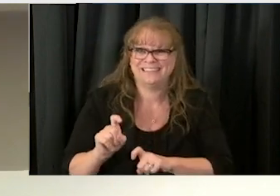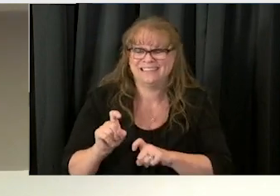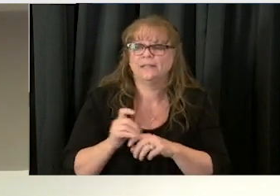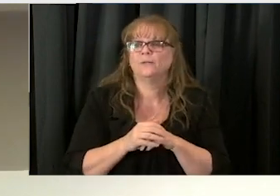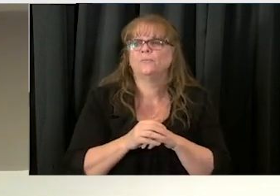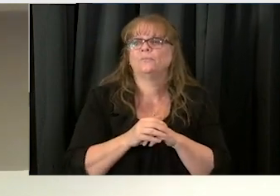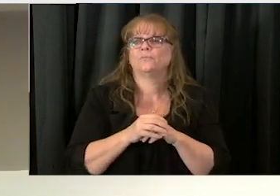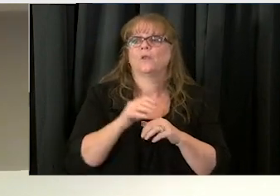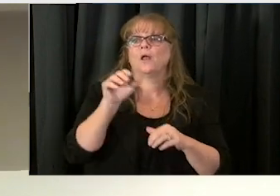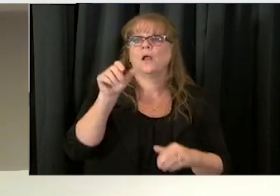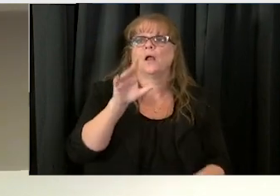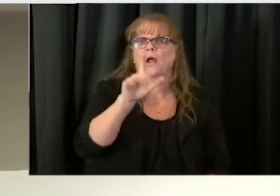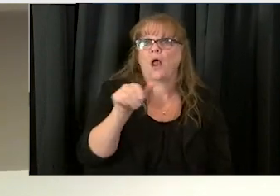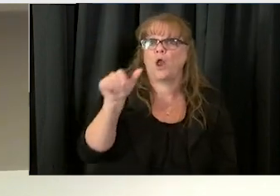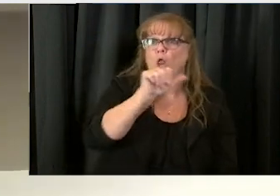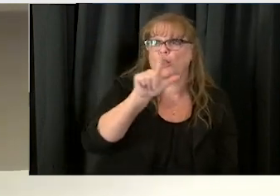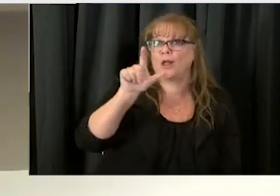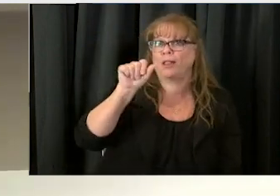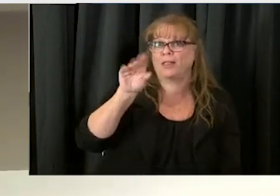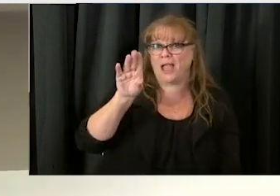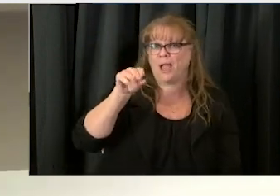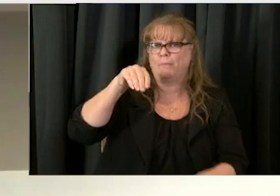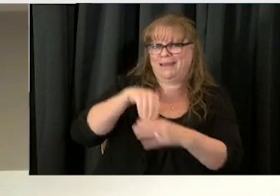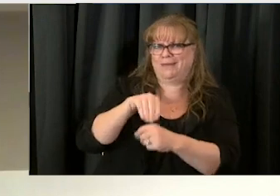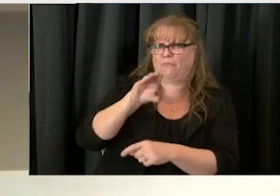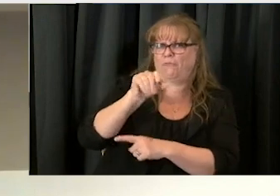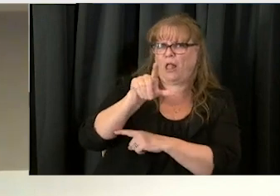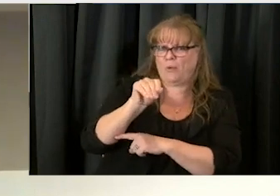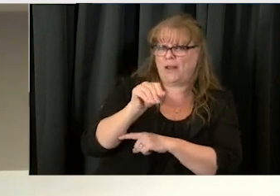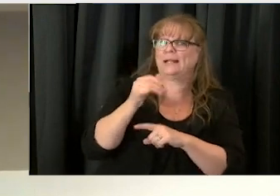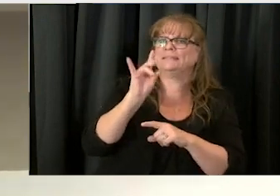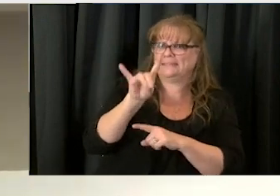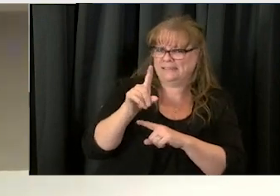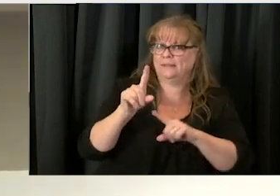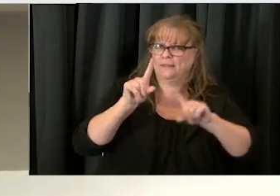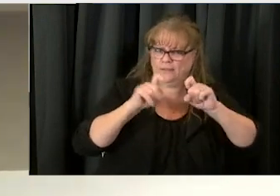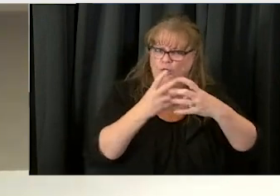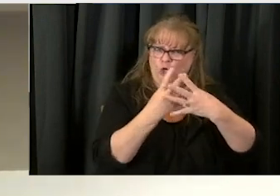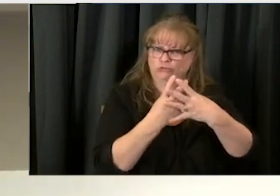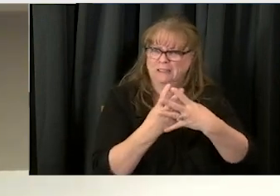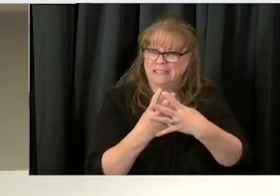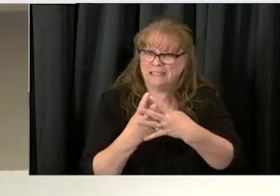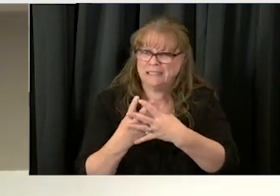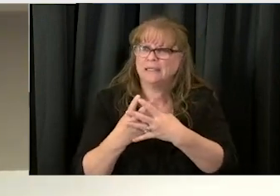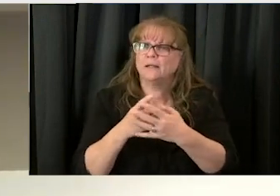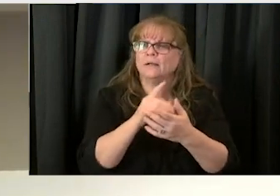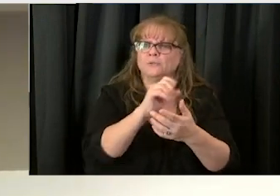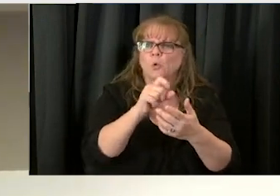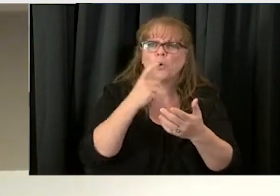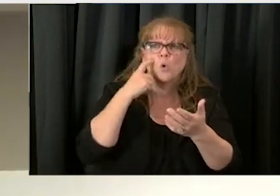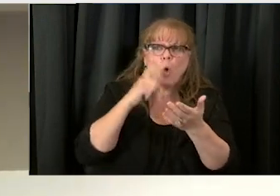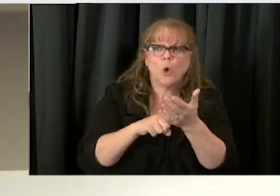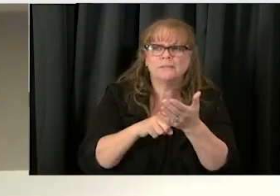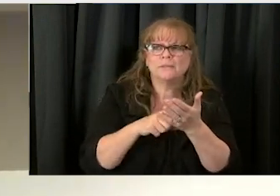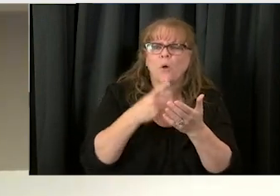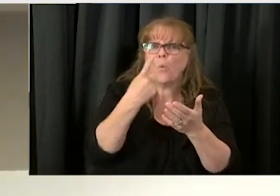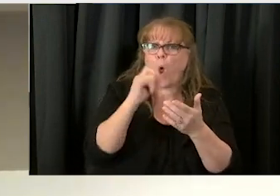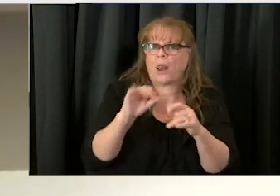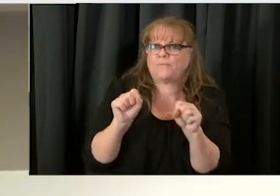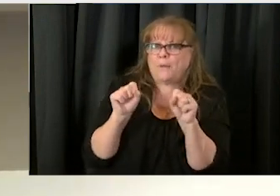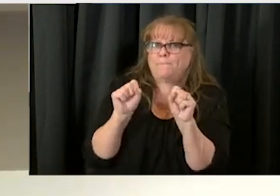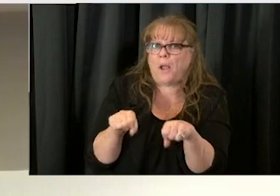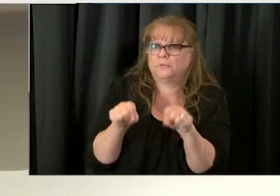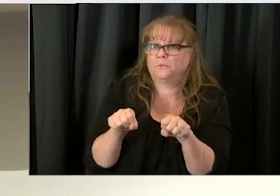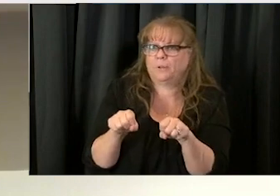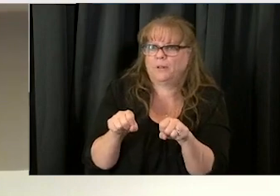and finding the same thing, they are sending those samples to us. So as we determine that folks have the variant, we are